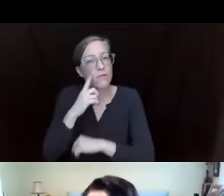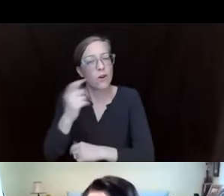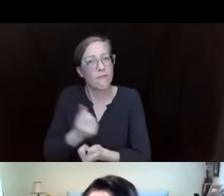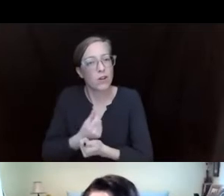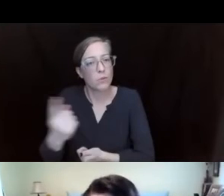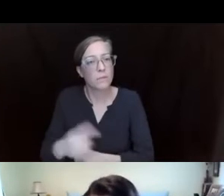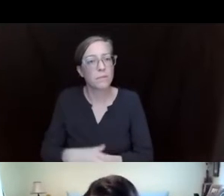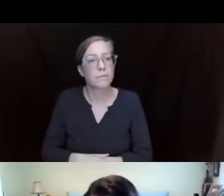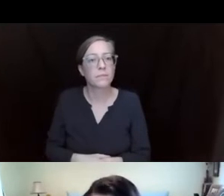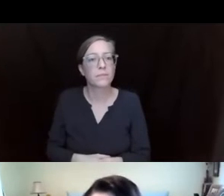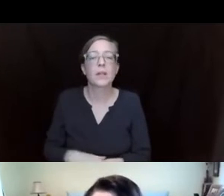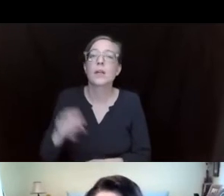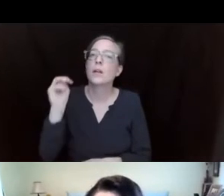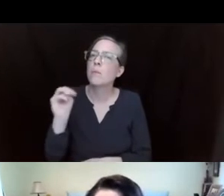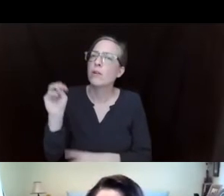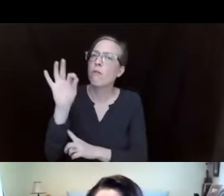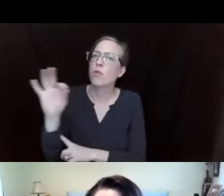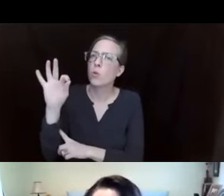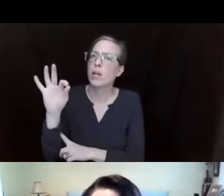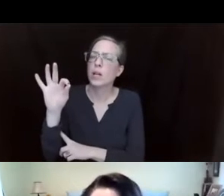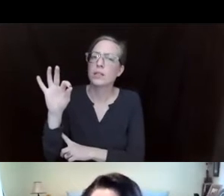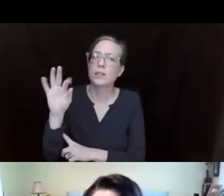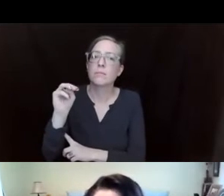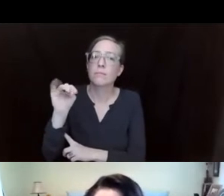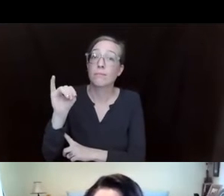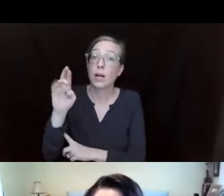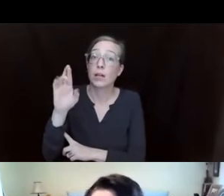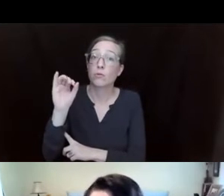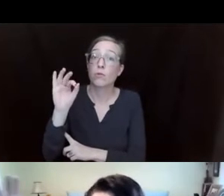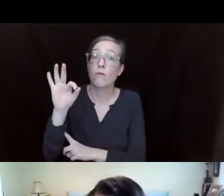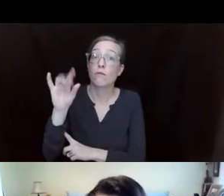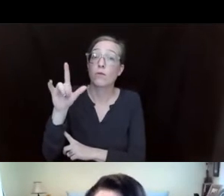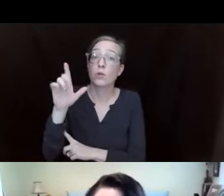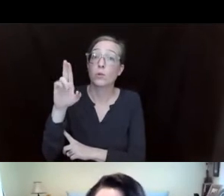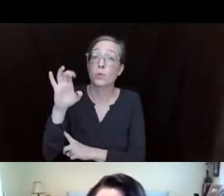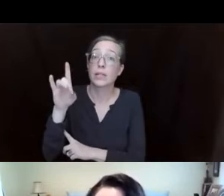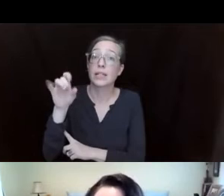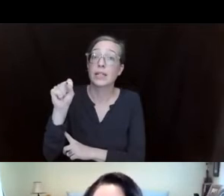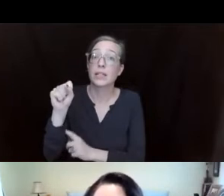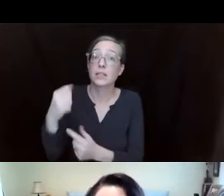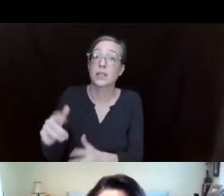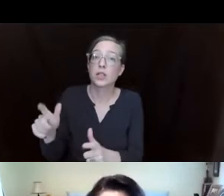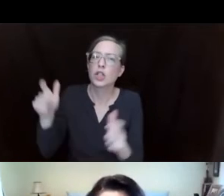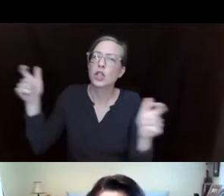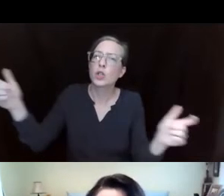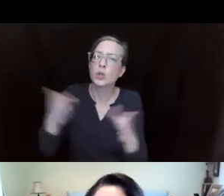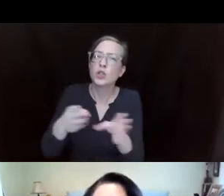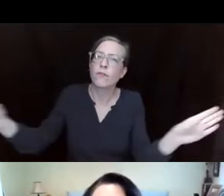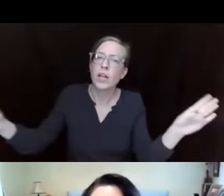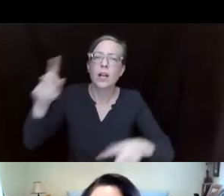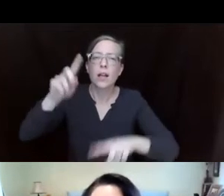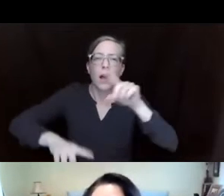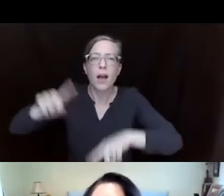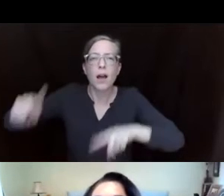a very big field. We have from acoustics microfluidics to pressure-driven microfluidics. Electrokinetics,